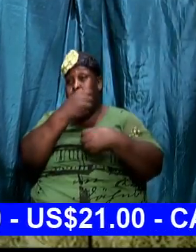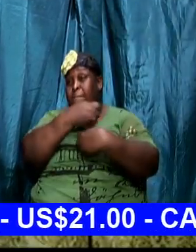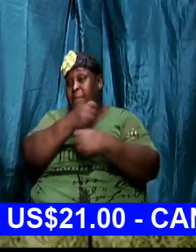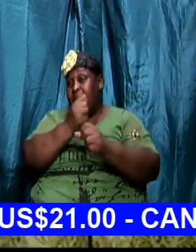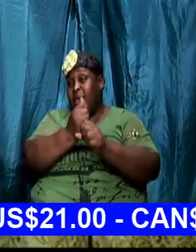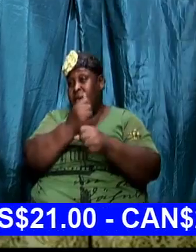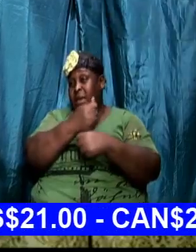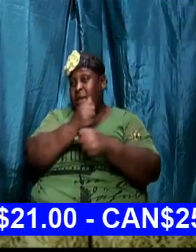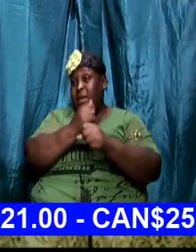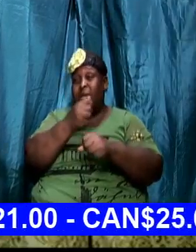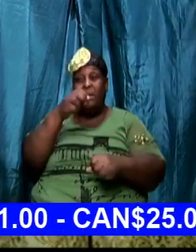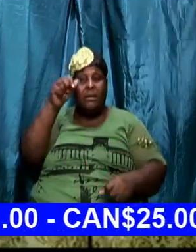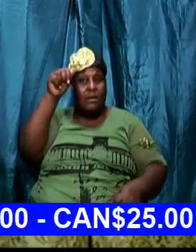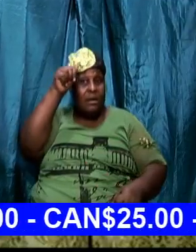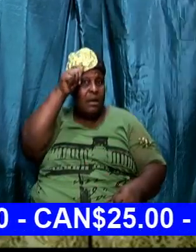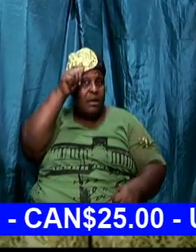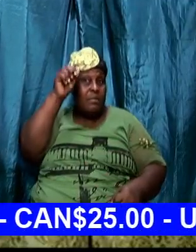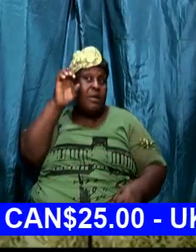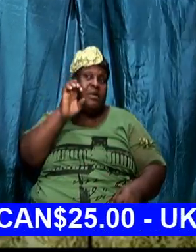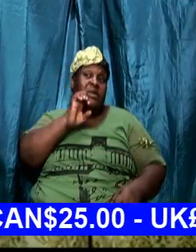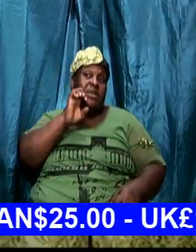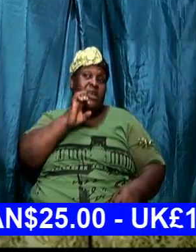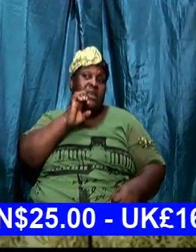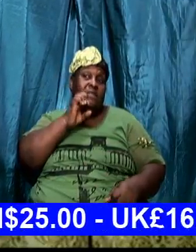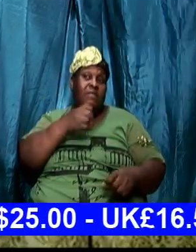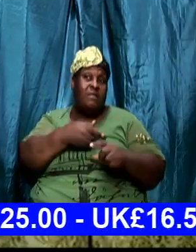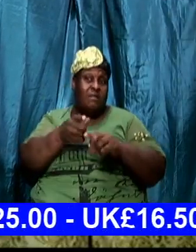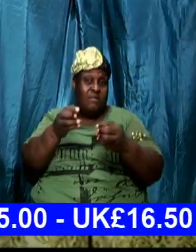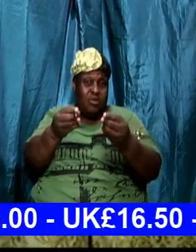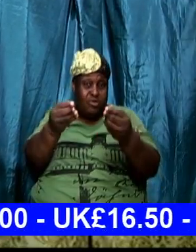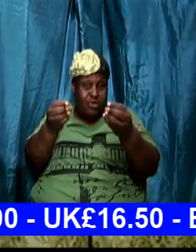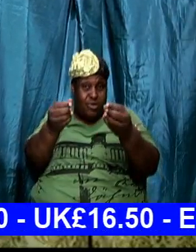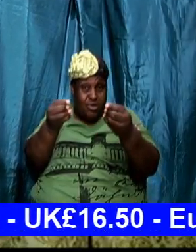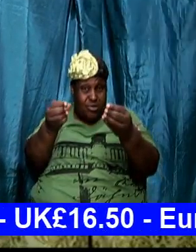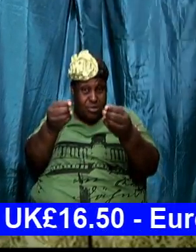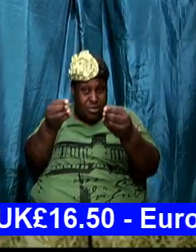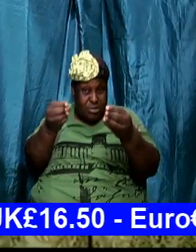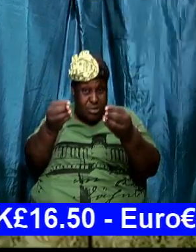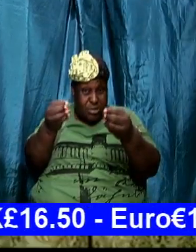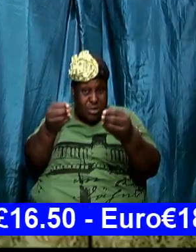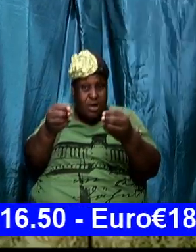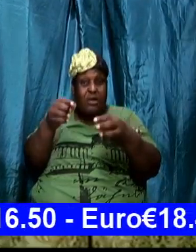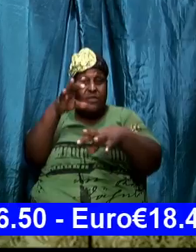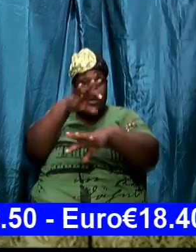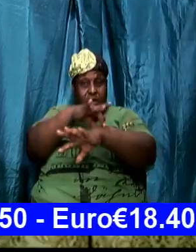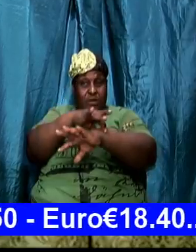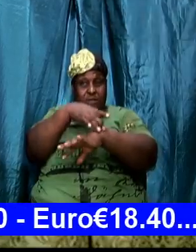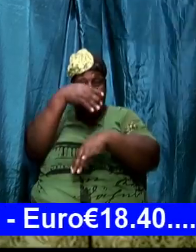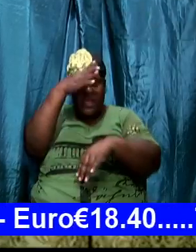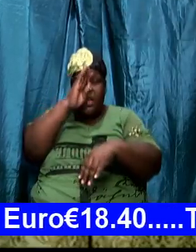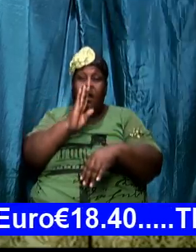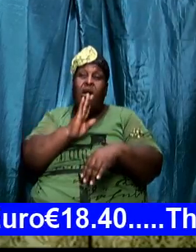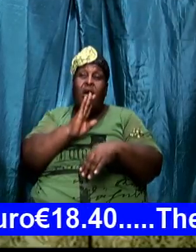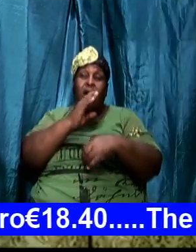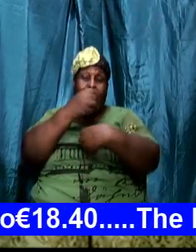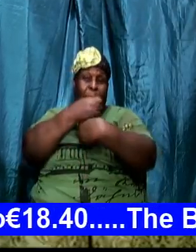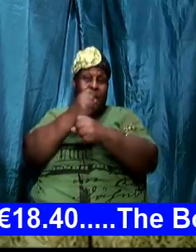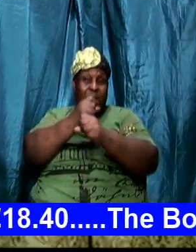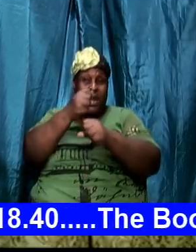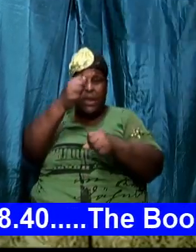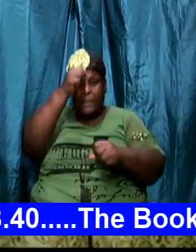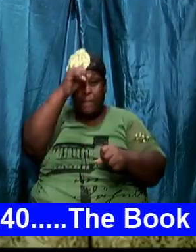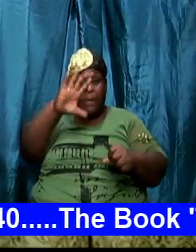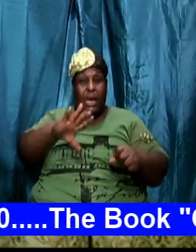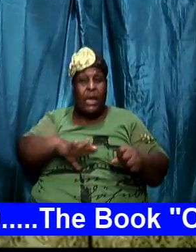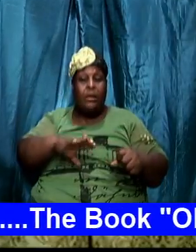Remember what happened before that. From the dust of the earth, God formed a man and then breathed into